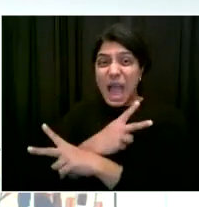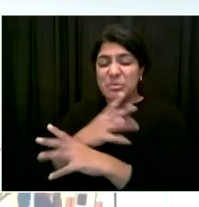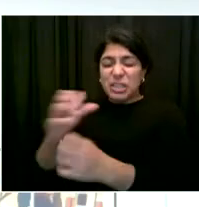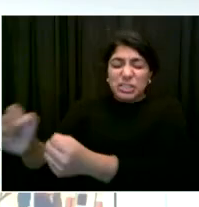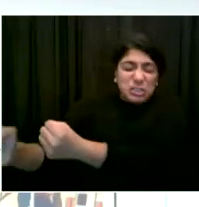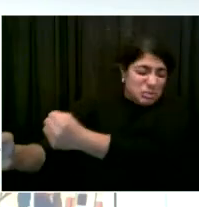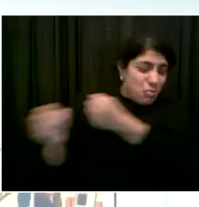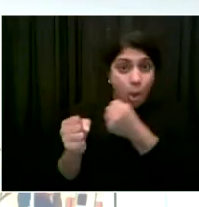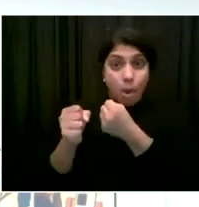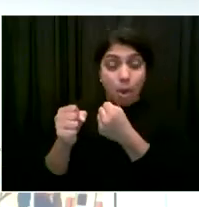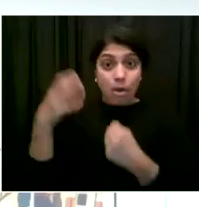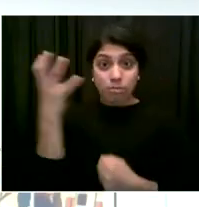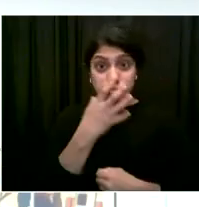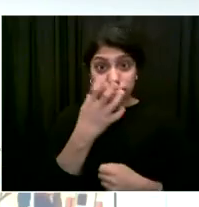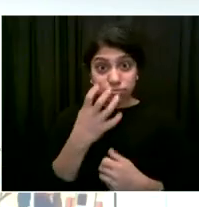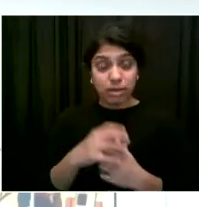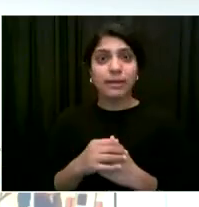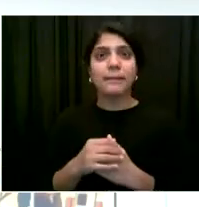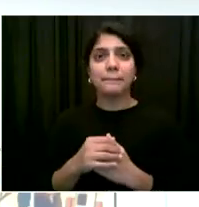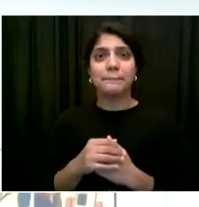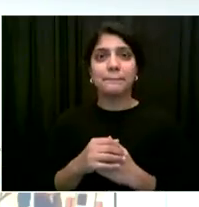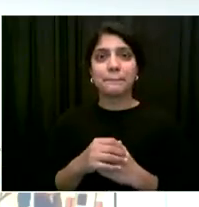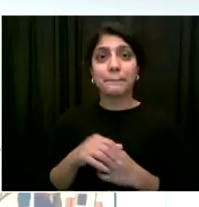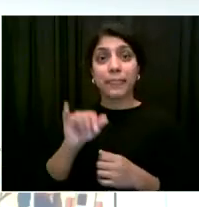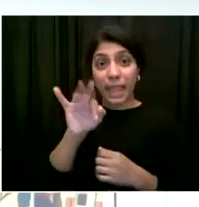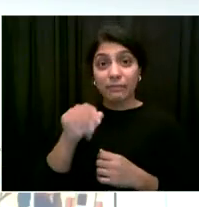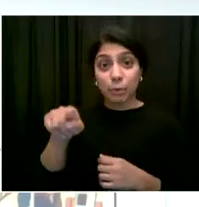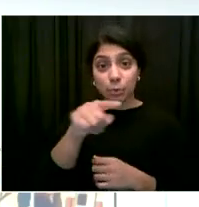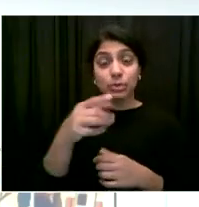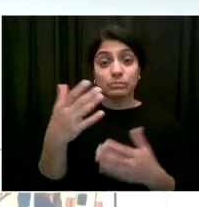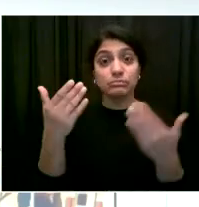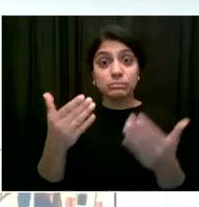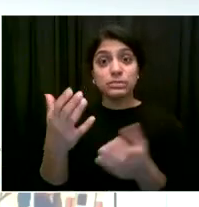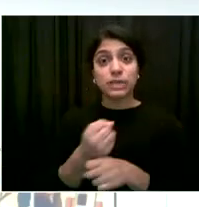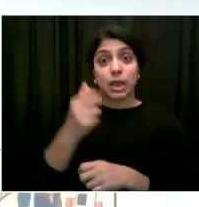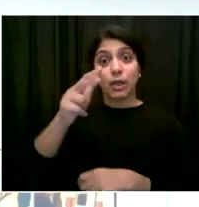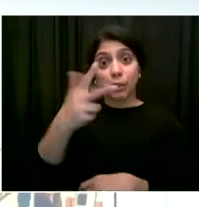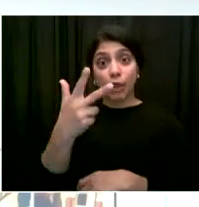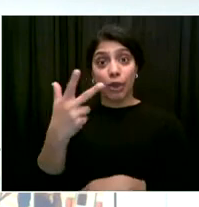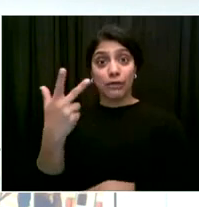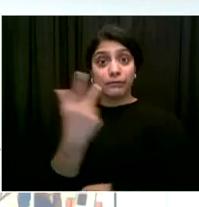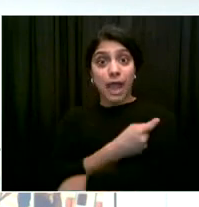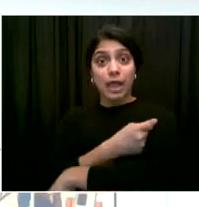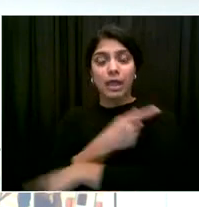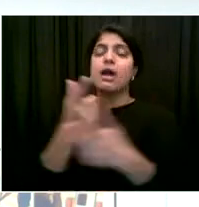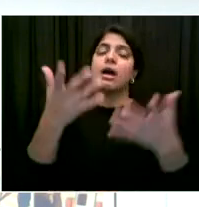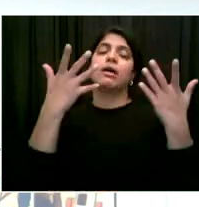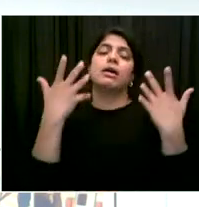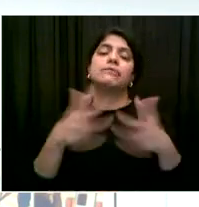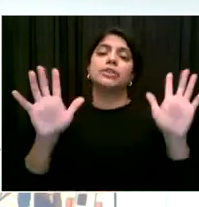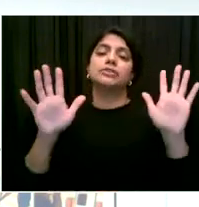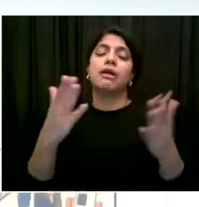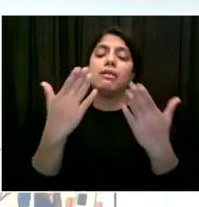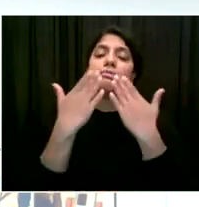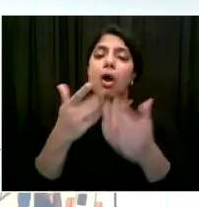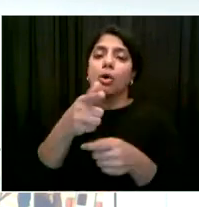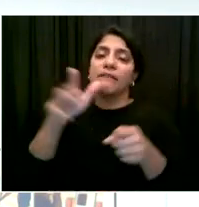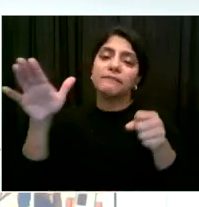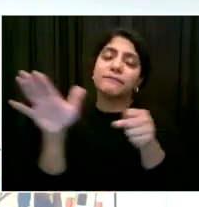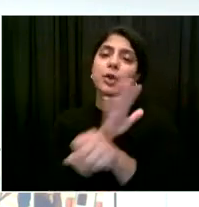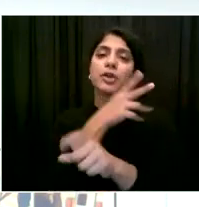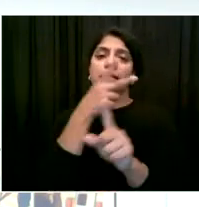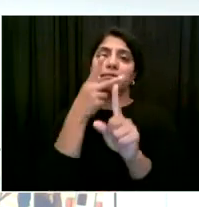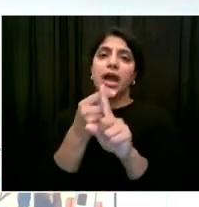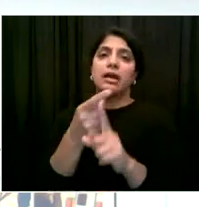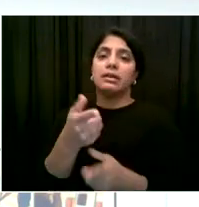stepped up to increase their own protection and reinforce our vaccination wall against this new wave.